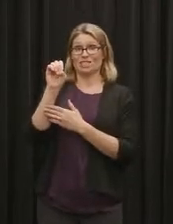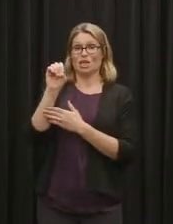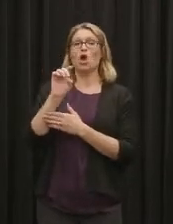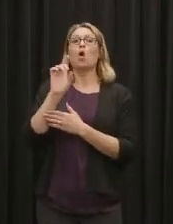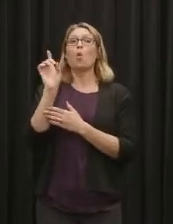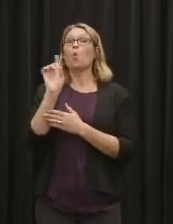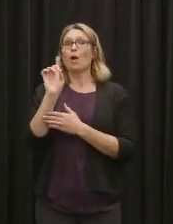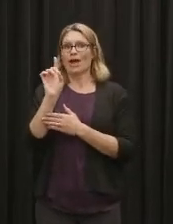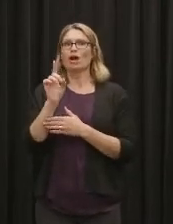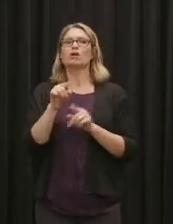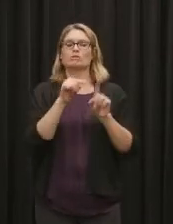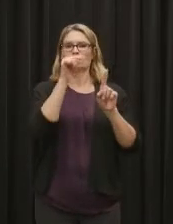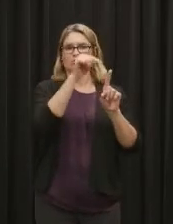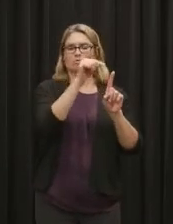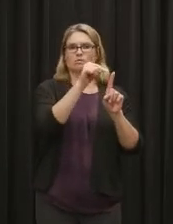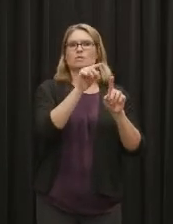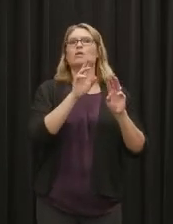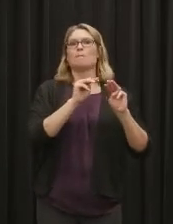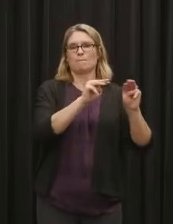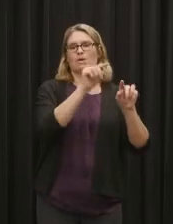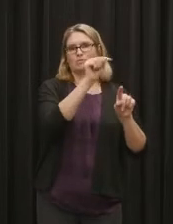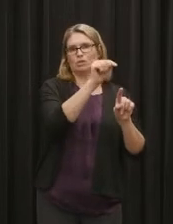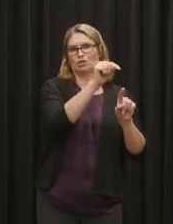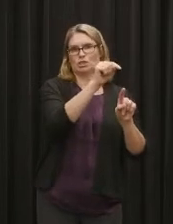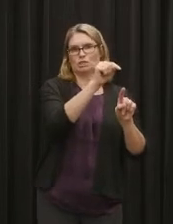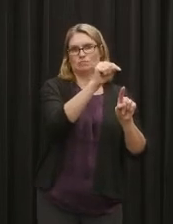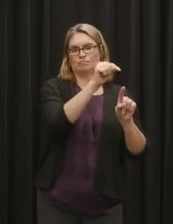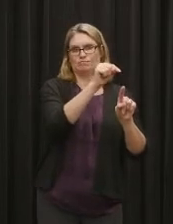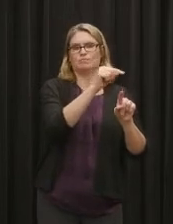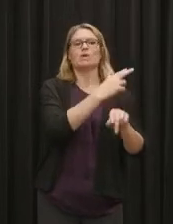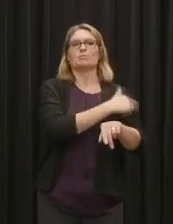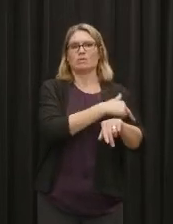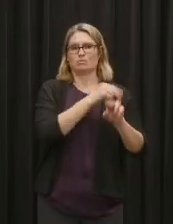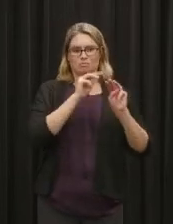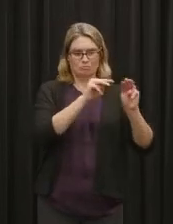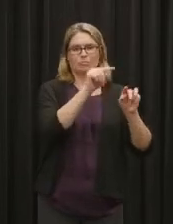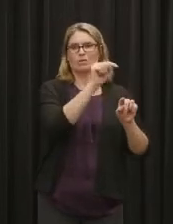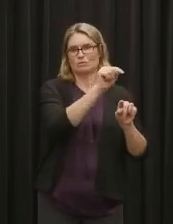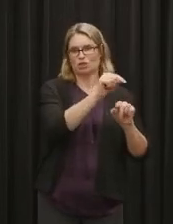will be administered at clinics which will be held at the Miramichi Hospital.